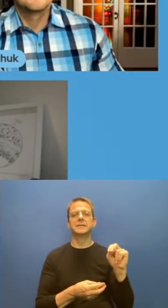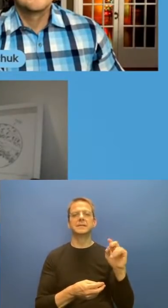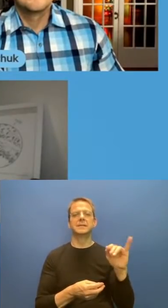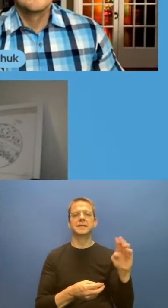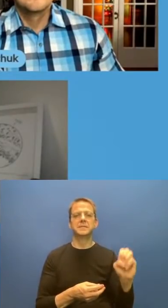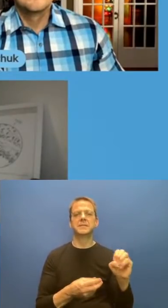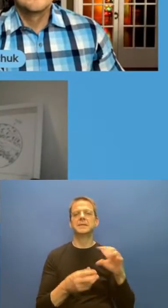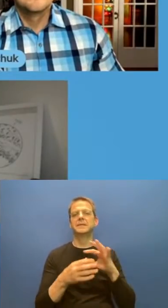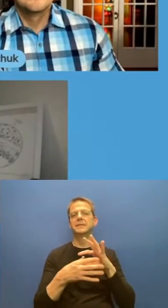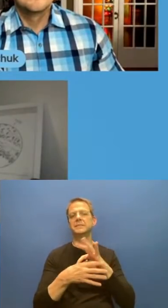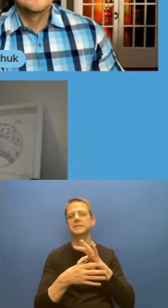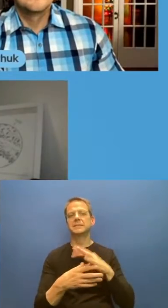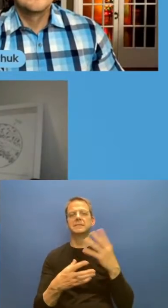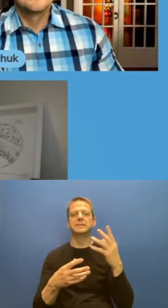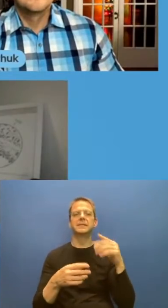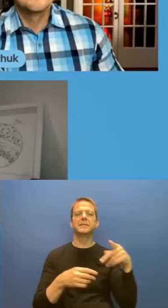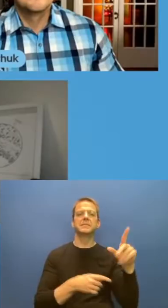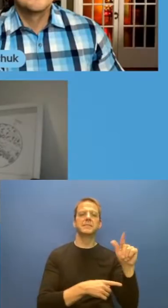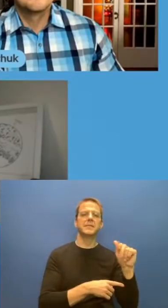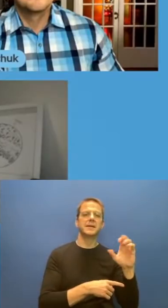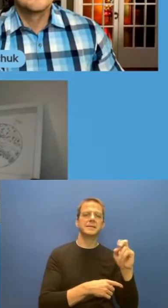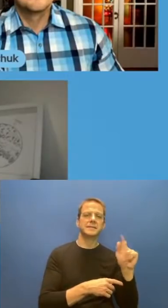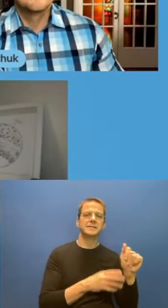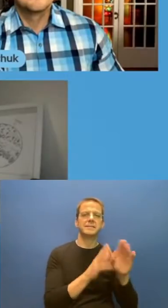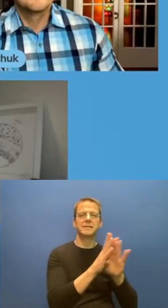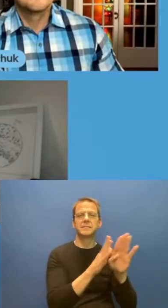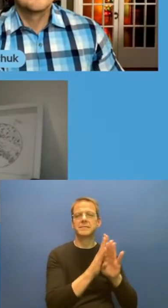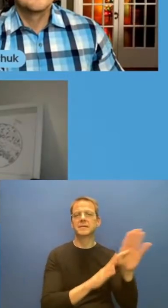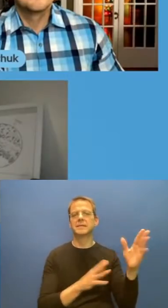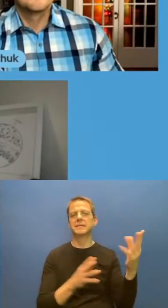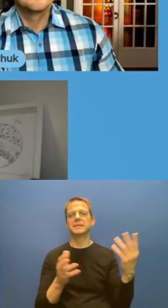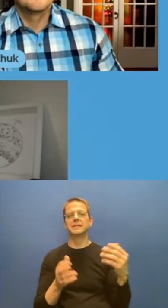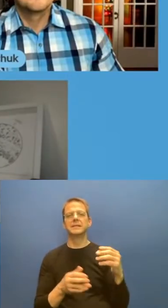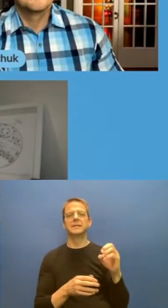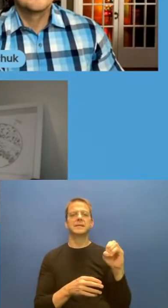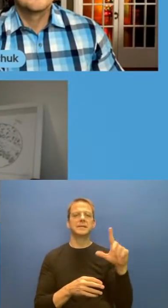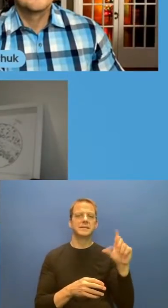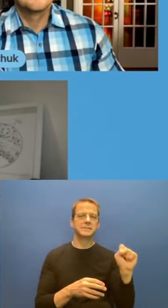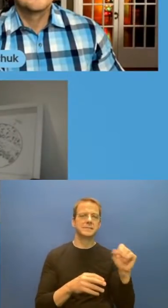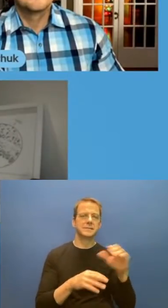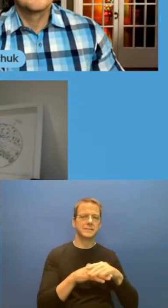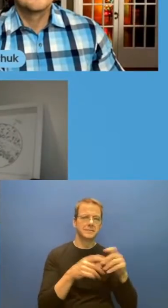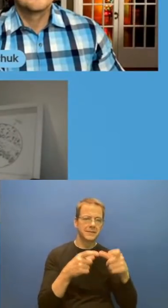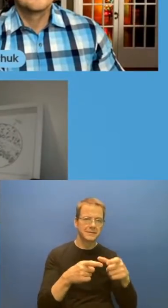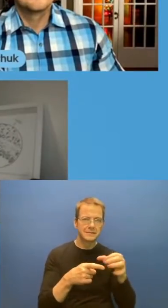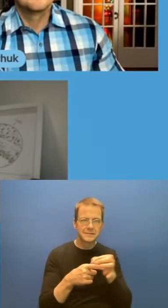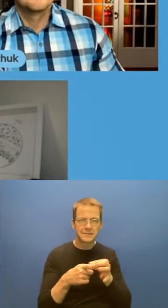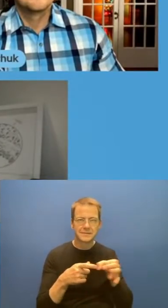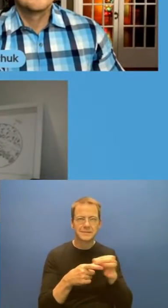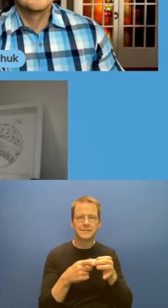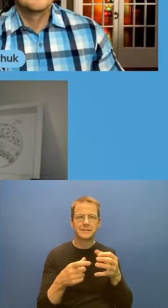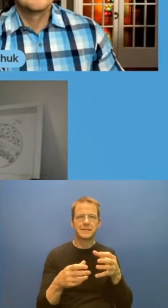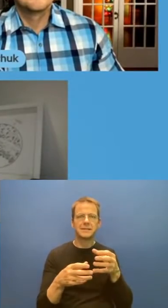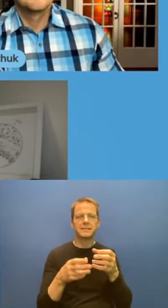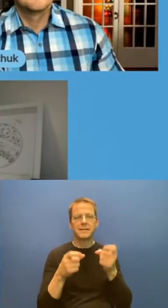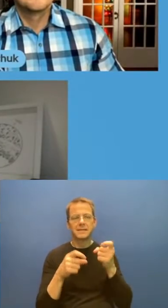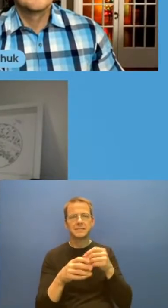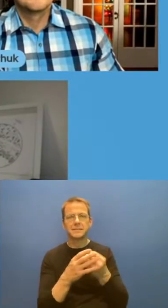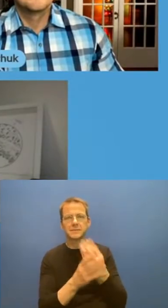dishes, how fast they do it or how slow they do it, depending on what we treat them with. So how fast we can kill them and how fast we